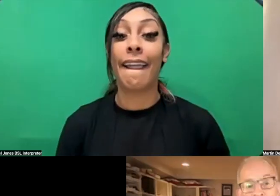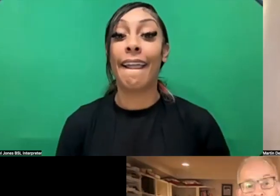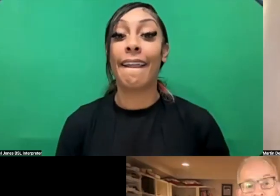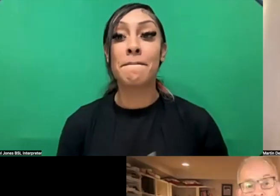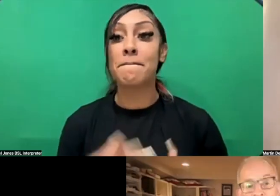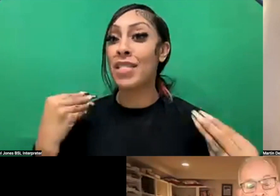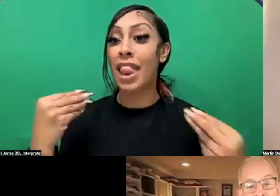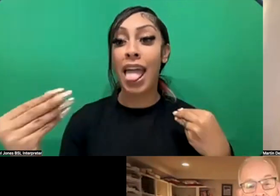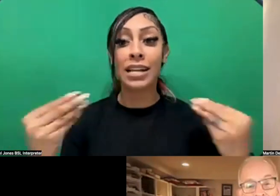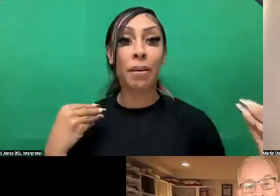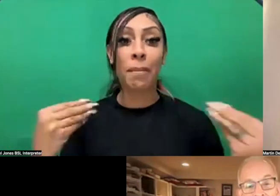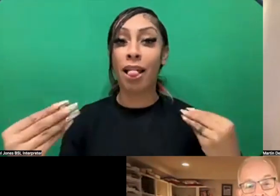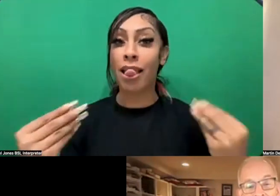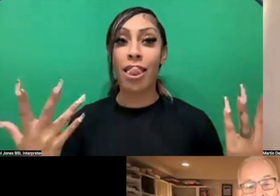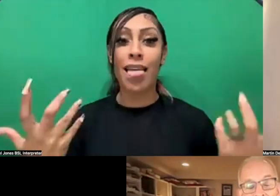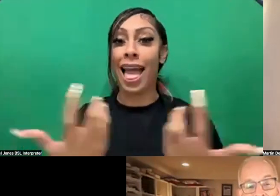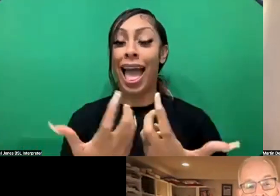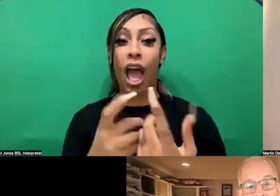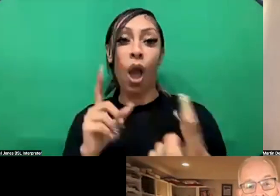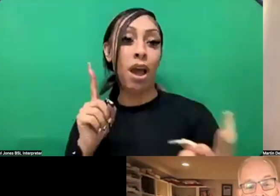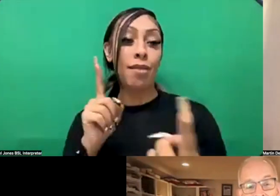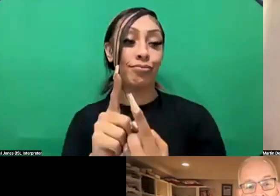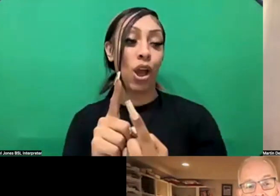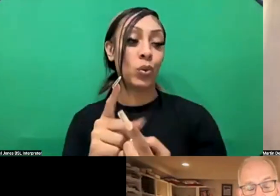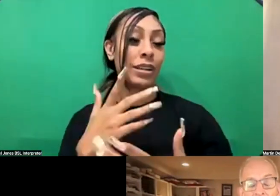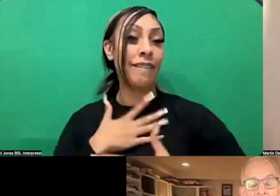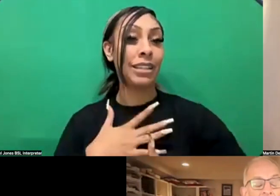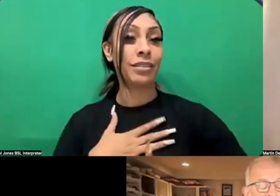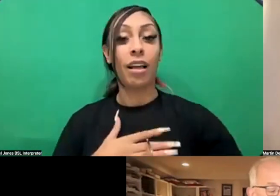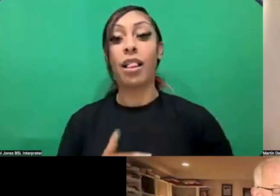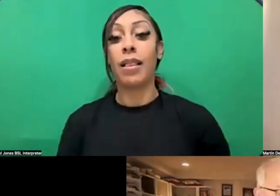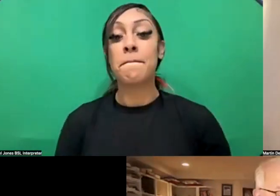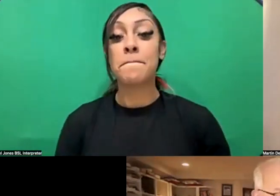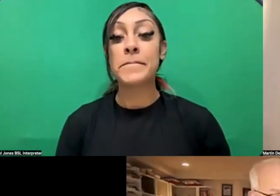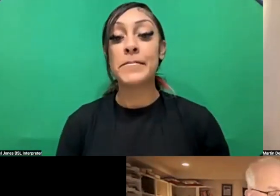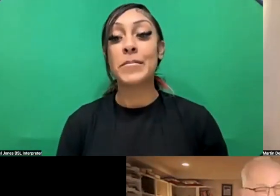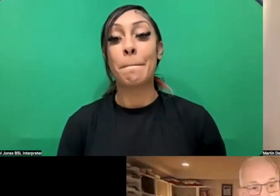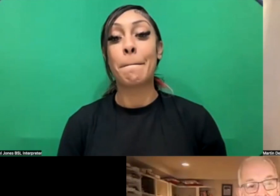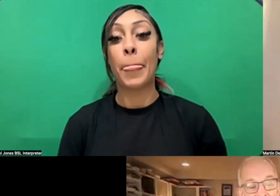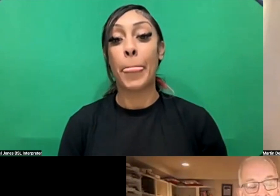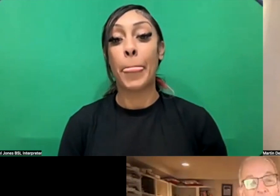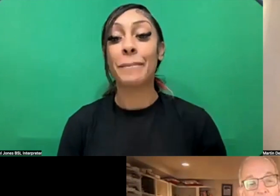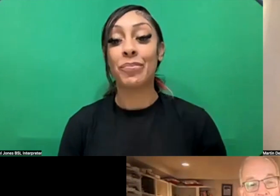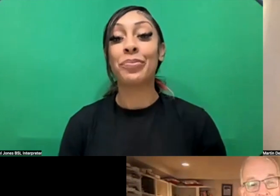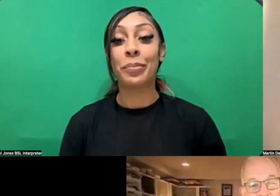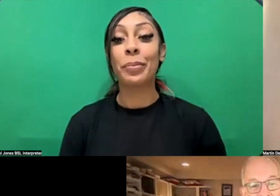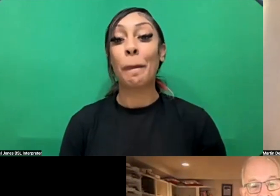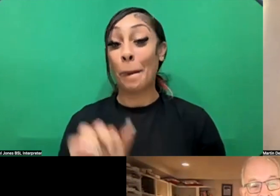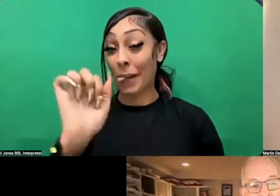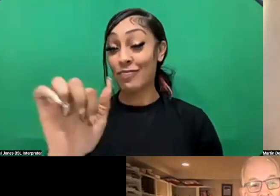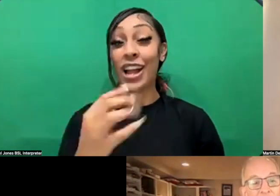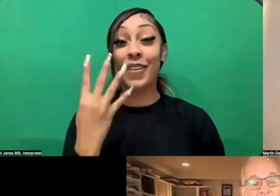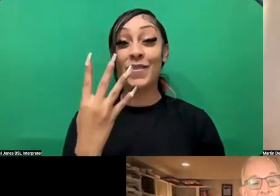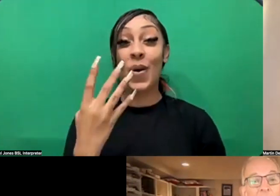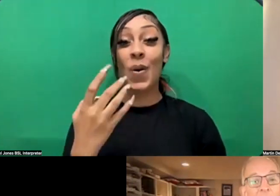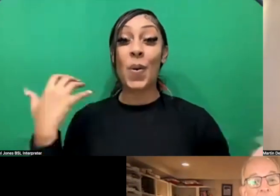how you approach it physically as well. Yes, it comes with 4 little guitar strap buttons that you